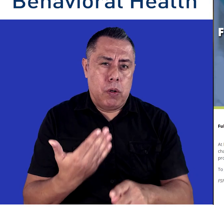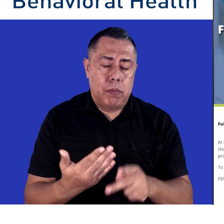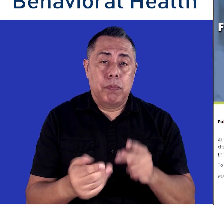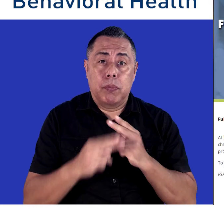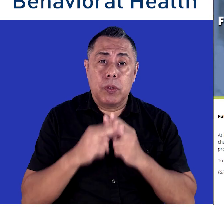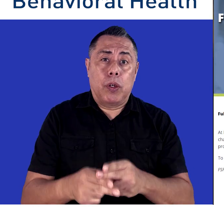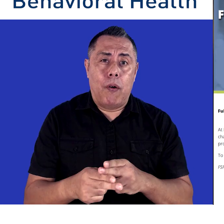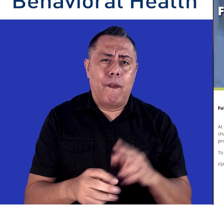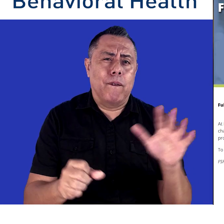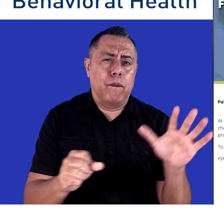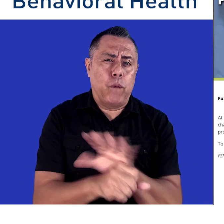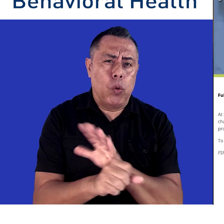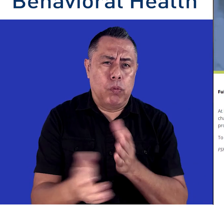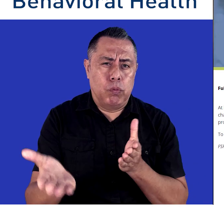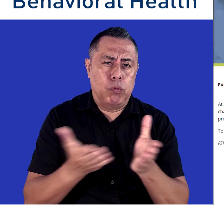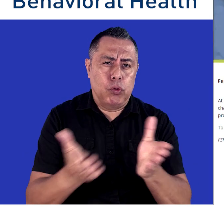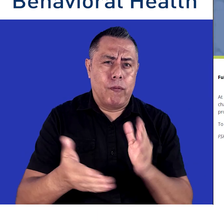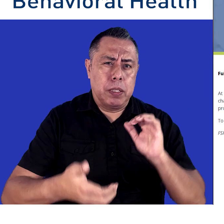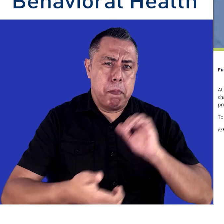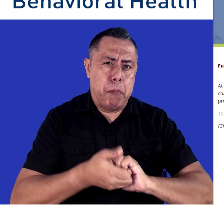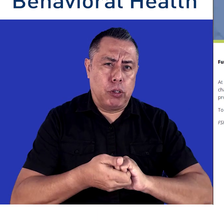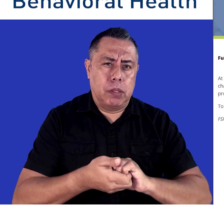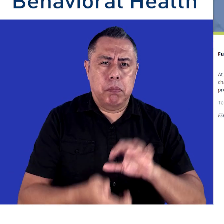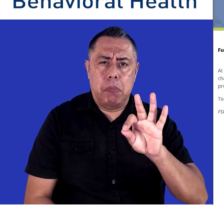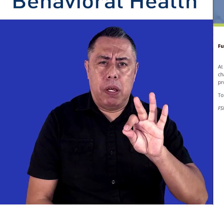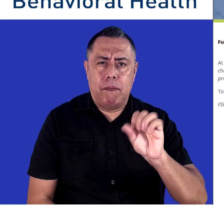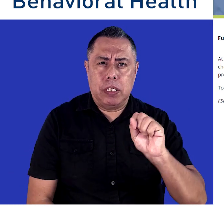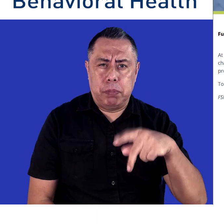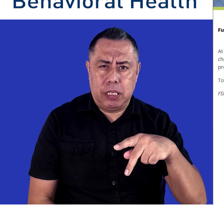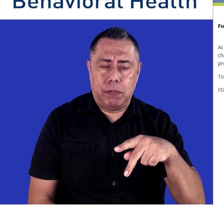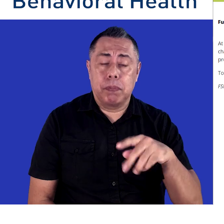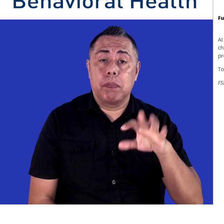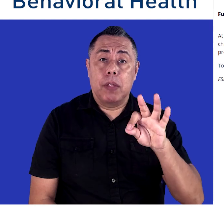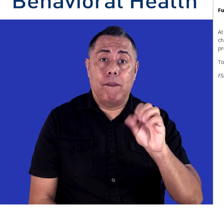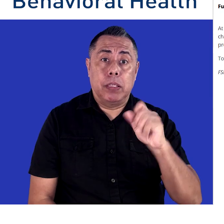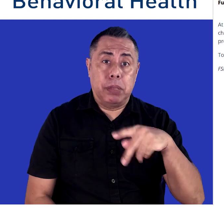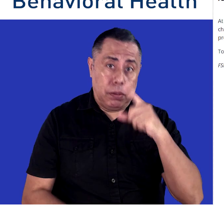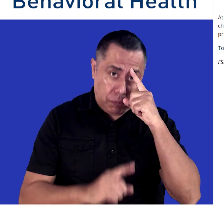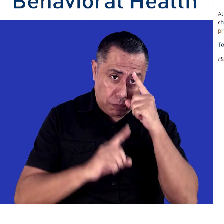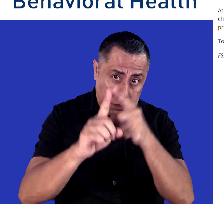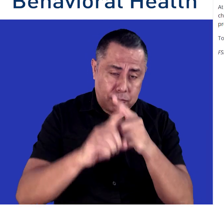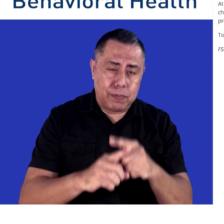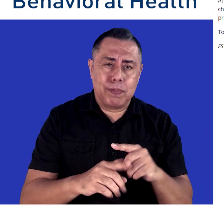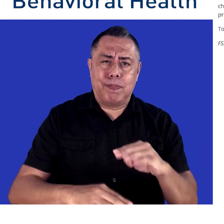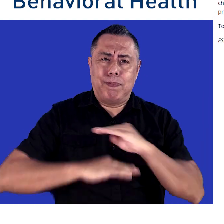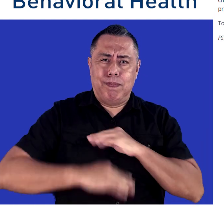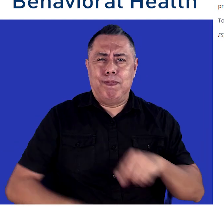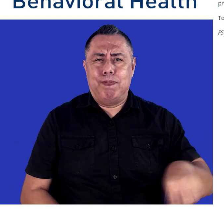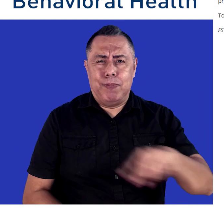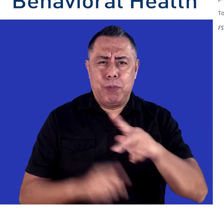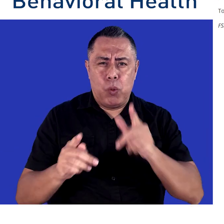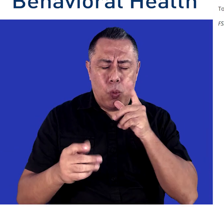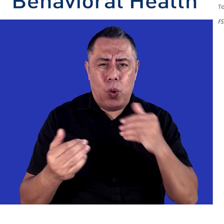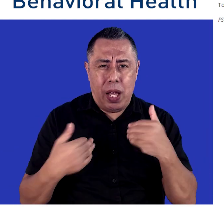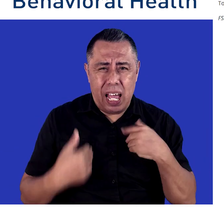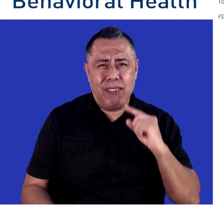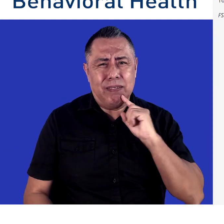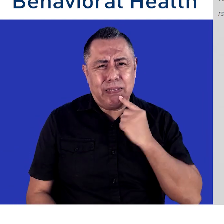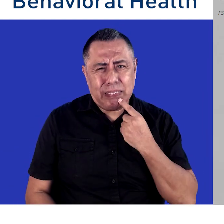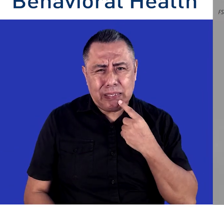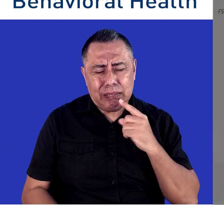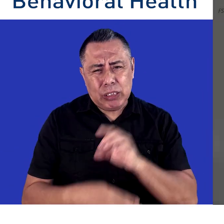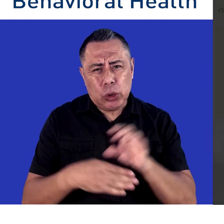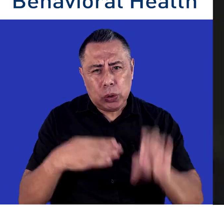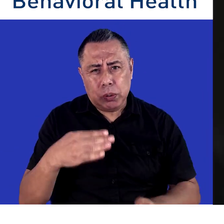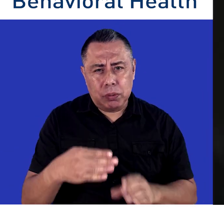Service Partnership, or FSP. FSPs are designed to address the needs of people who have had the greatest